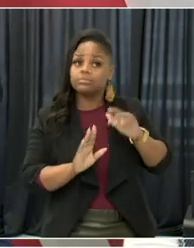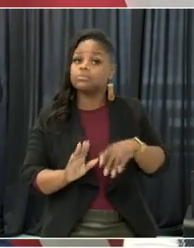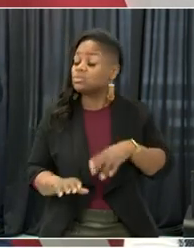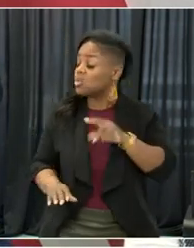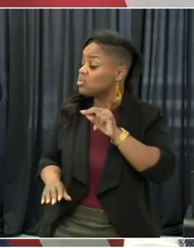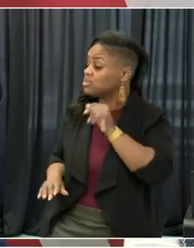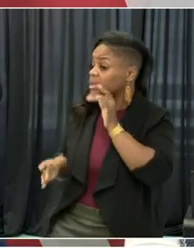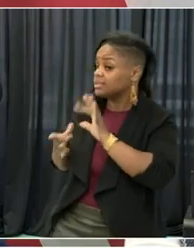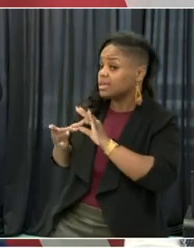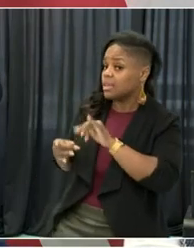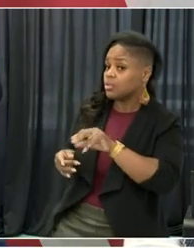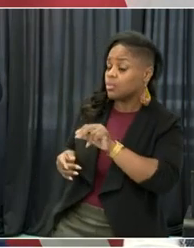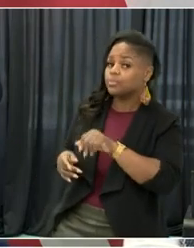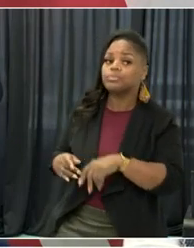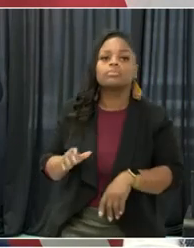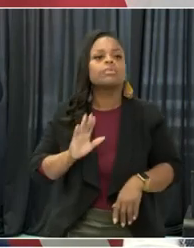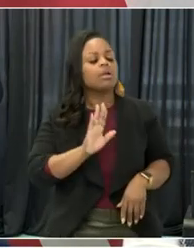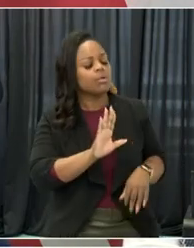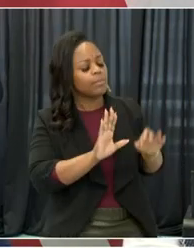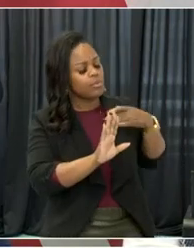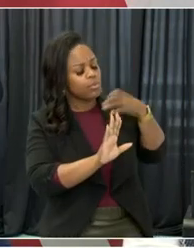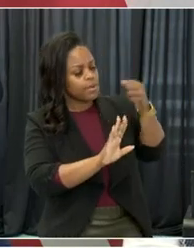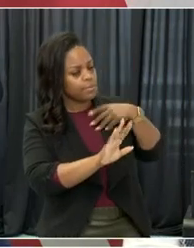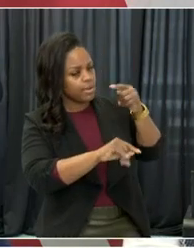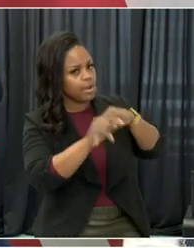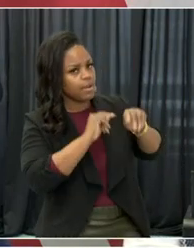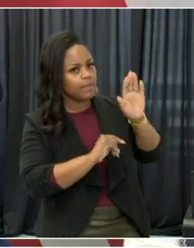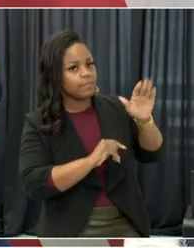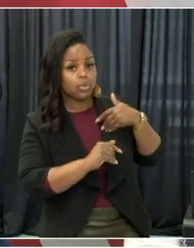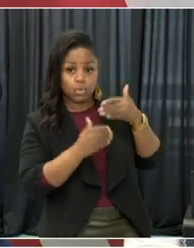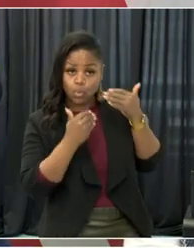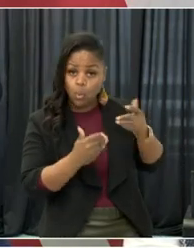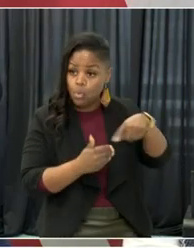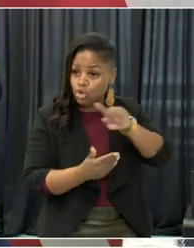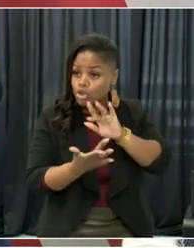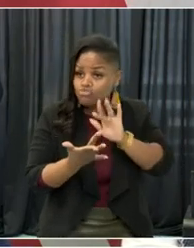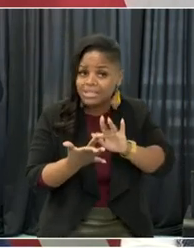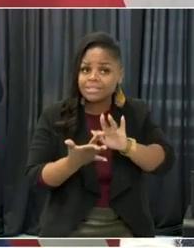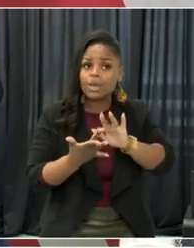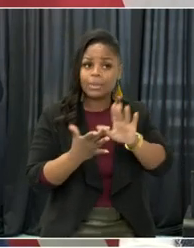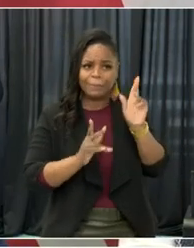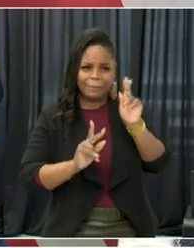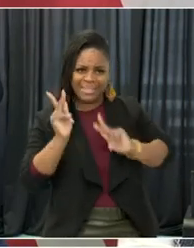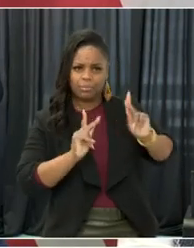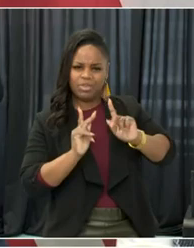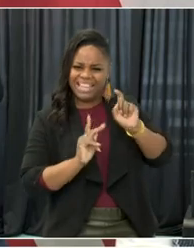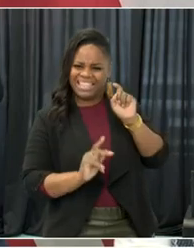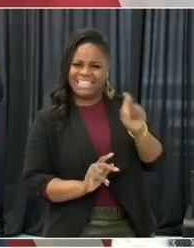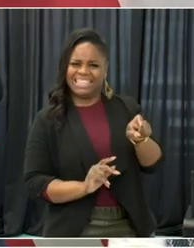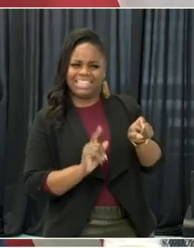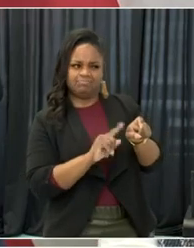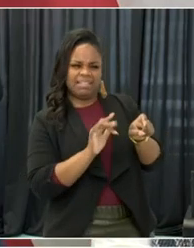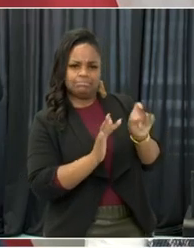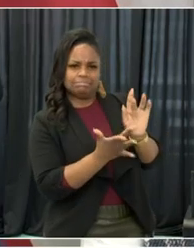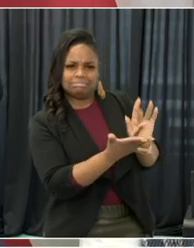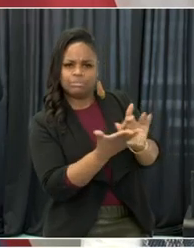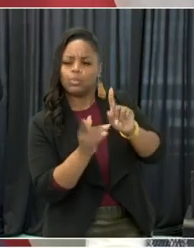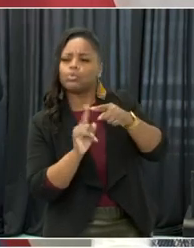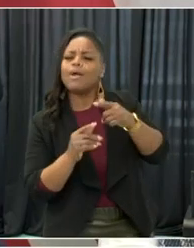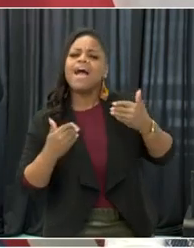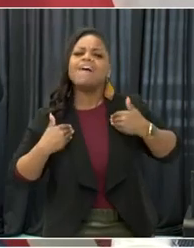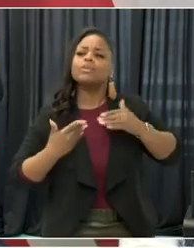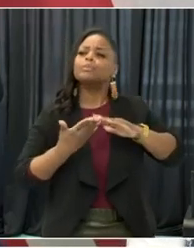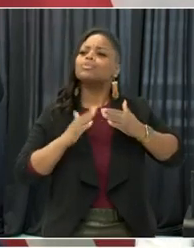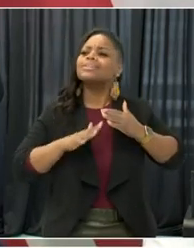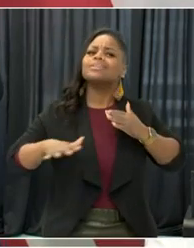Well, okay. Well, I'm putting this question forward. Are you reaching the people that need to be reached when you have a community center like this? Because a